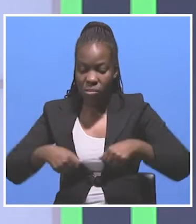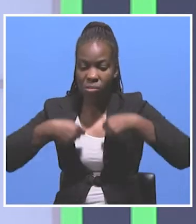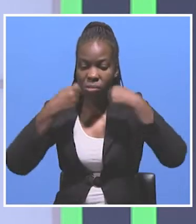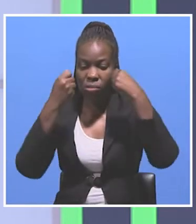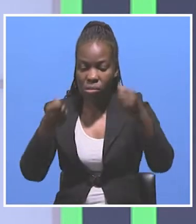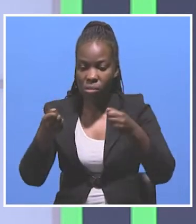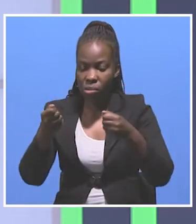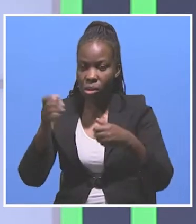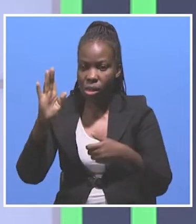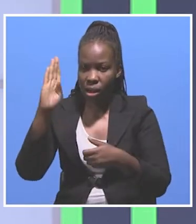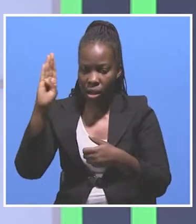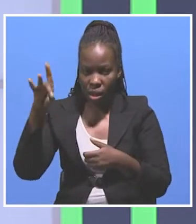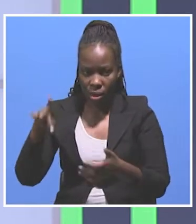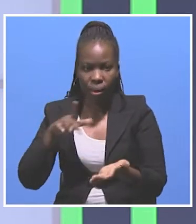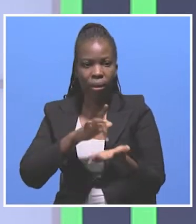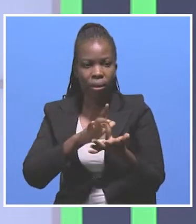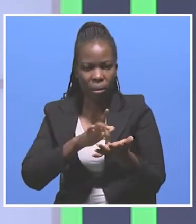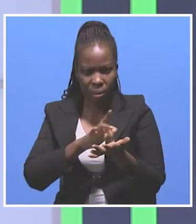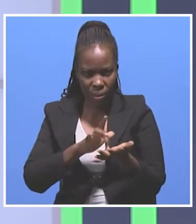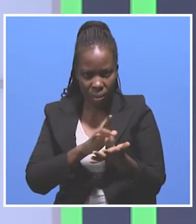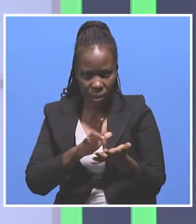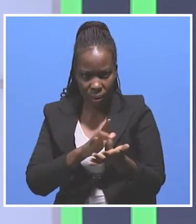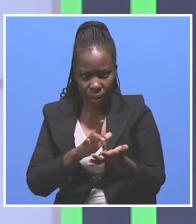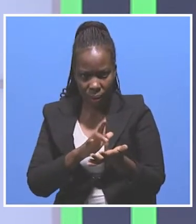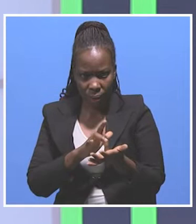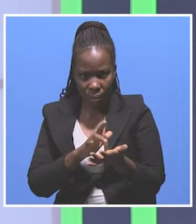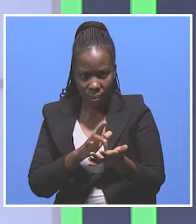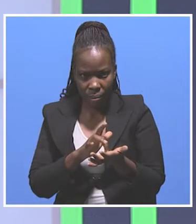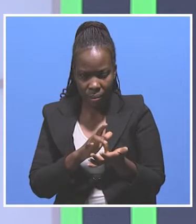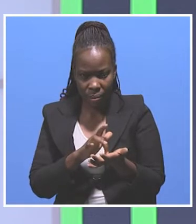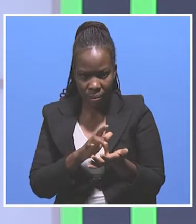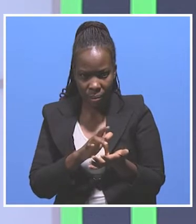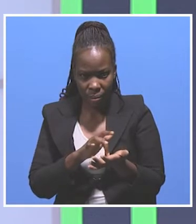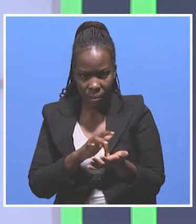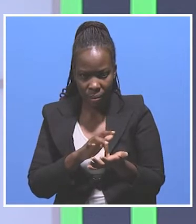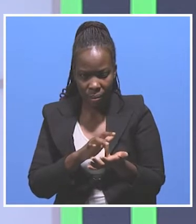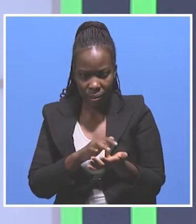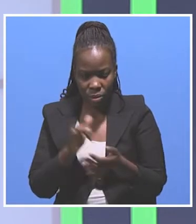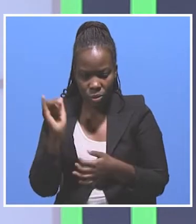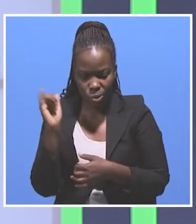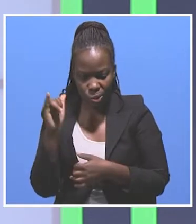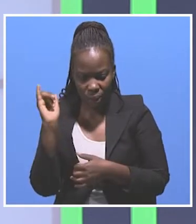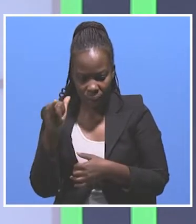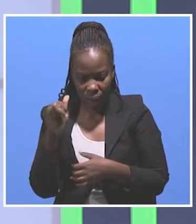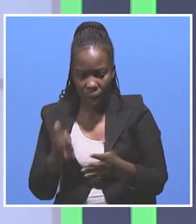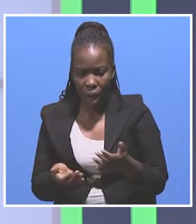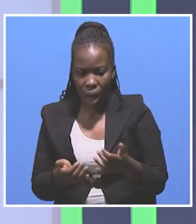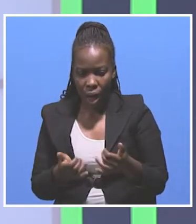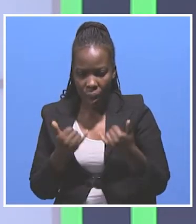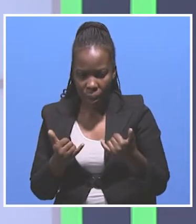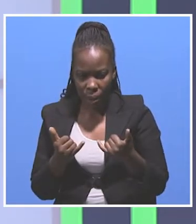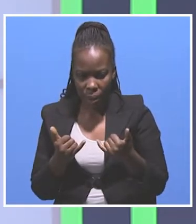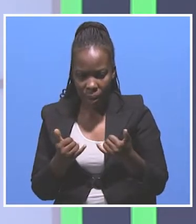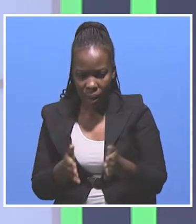like Mesodopa, something like that. Yes, and Nifedipine. Yes. So I was asking, is it just